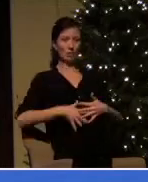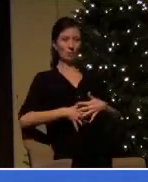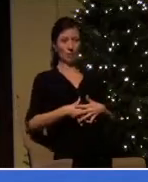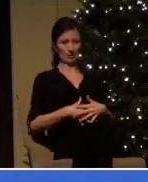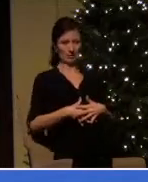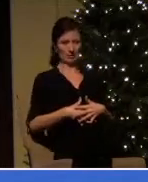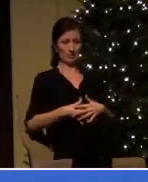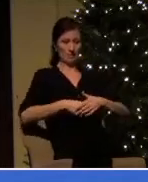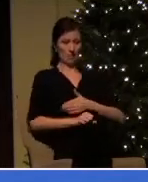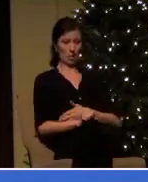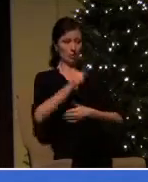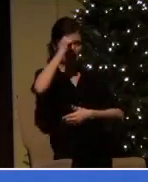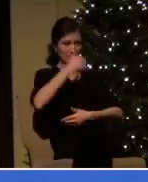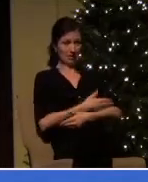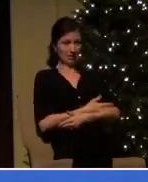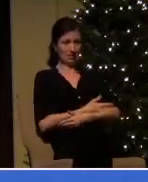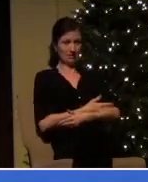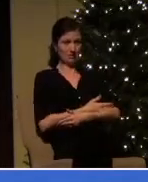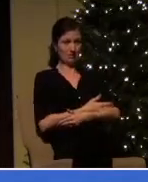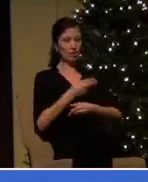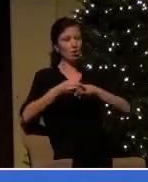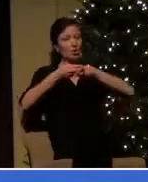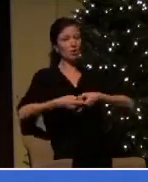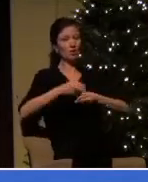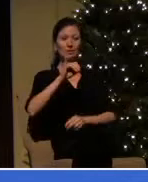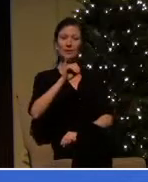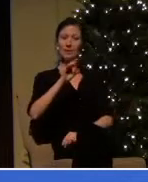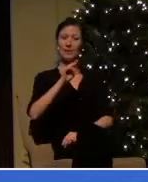son, and will call him Emmanuel."